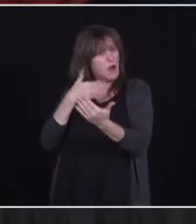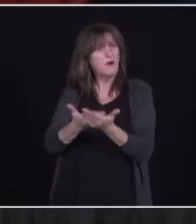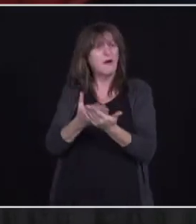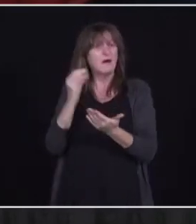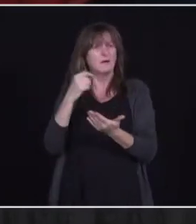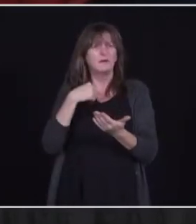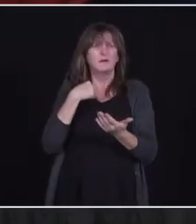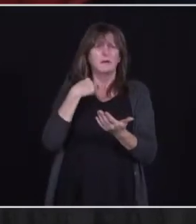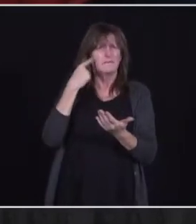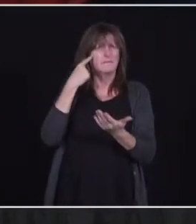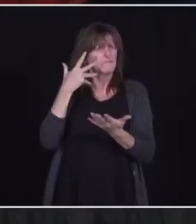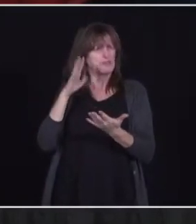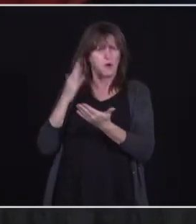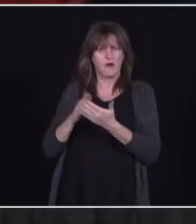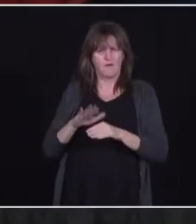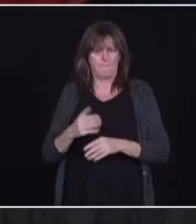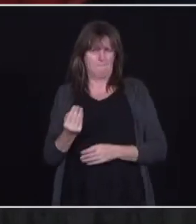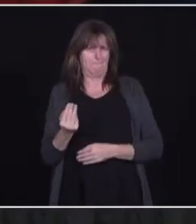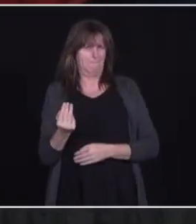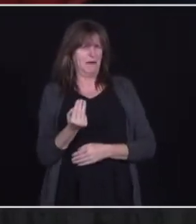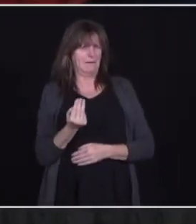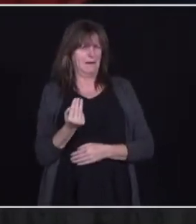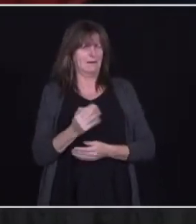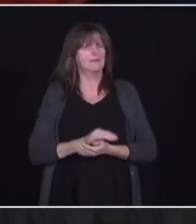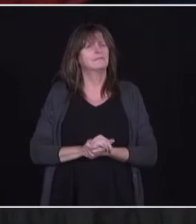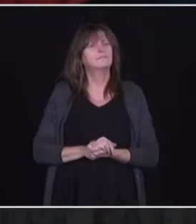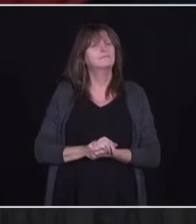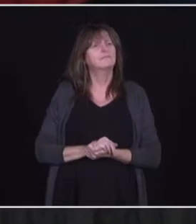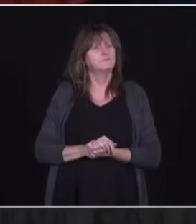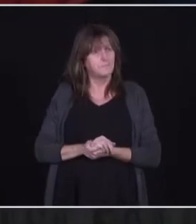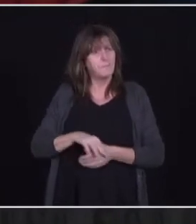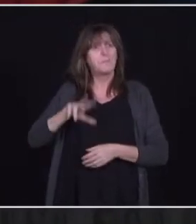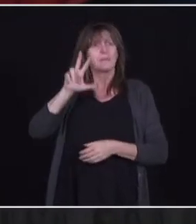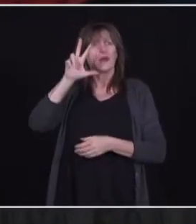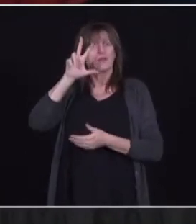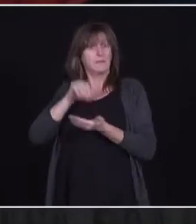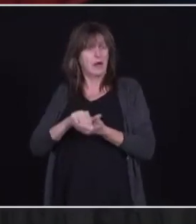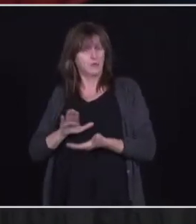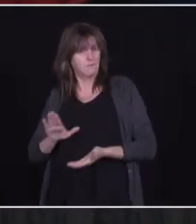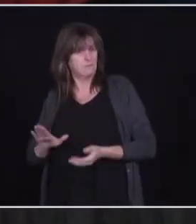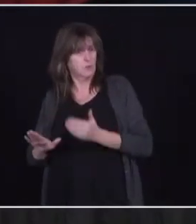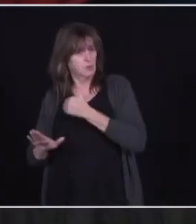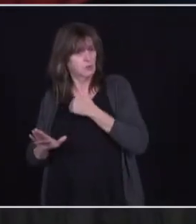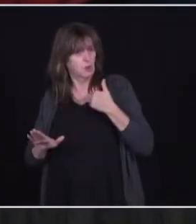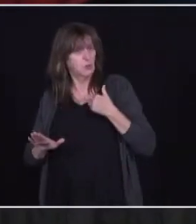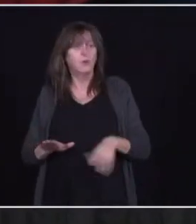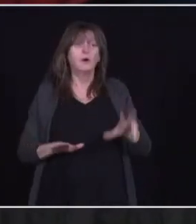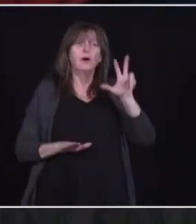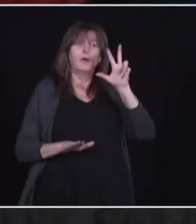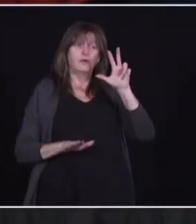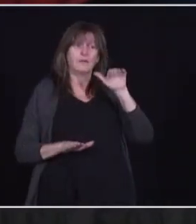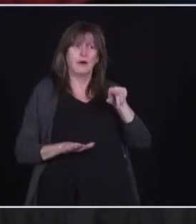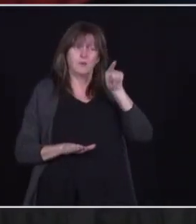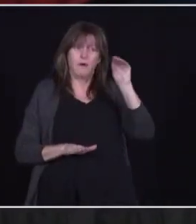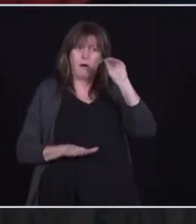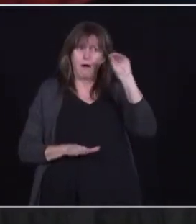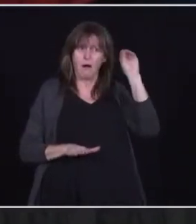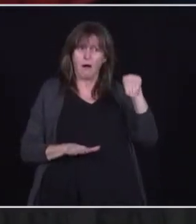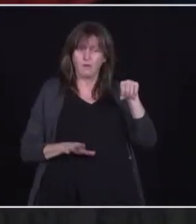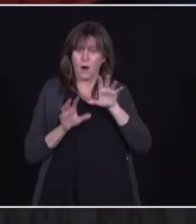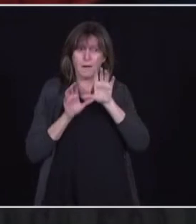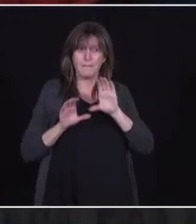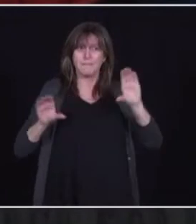by Monday, 3,000 will remain here in Toronto, 3,000 will be in Ottawa, and out of that, we will vaccinate some 1,500